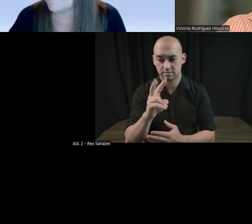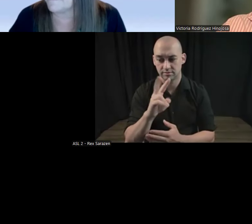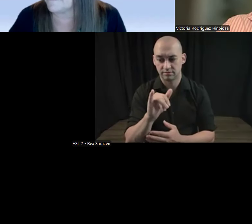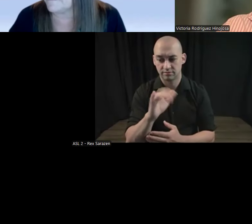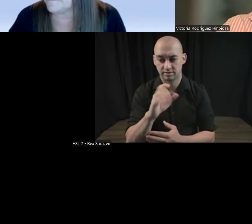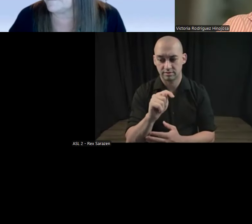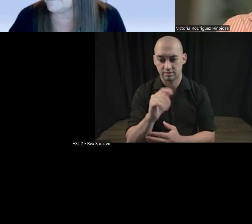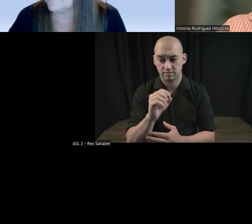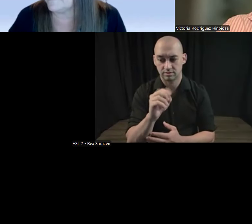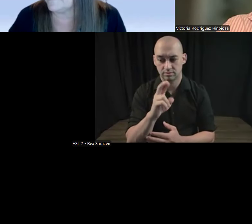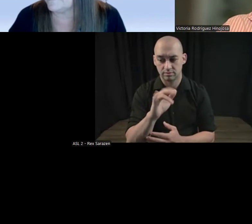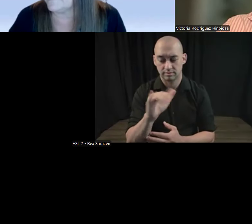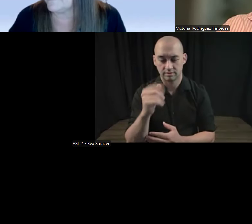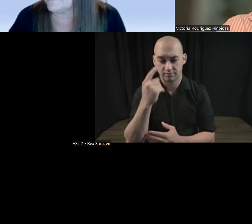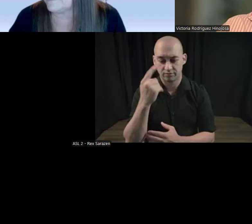insights.